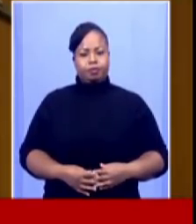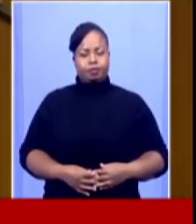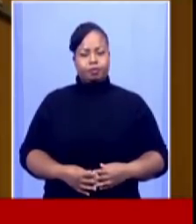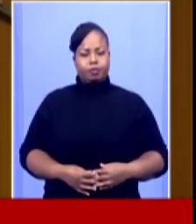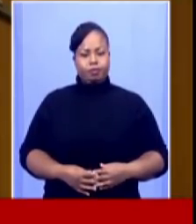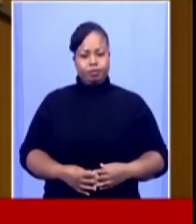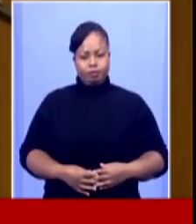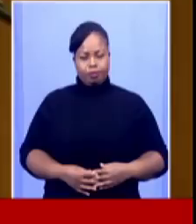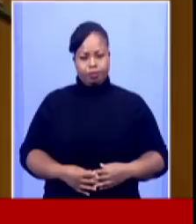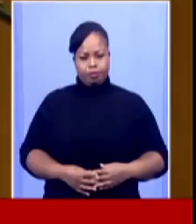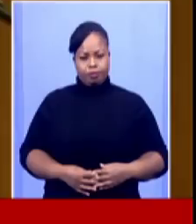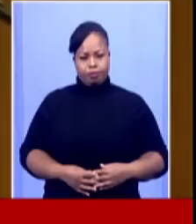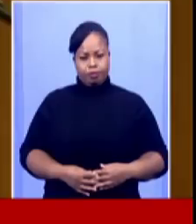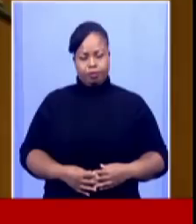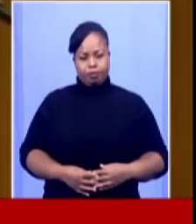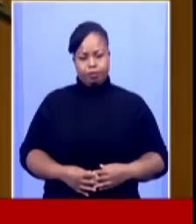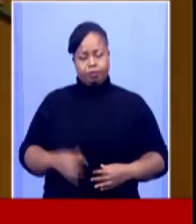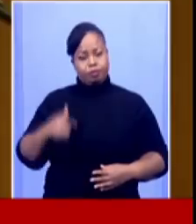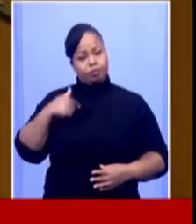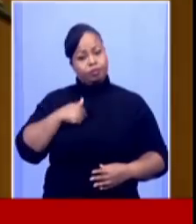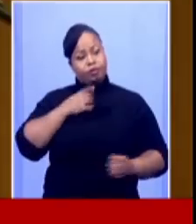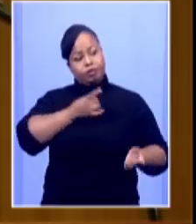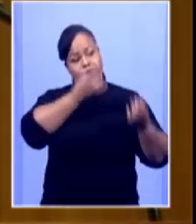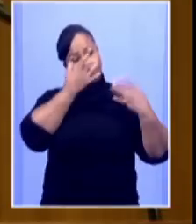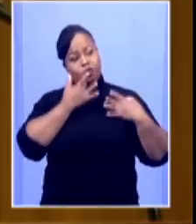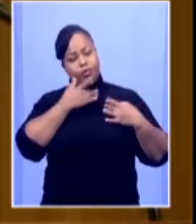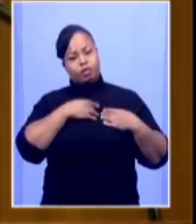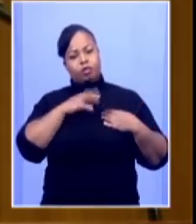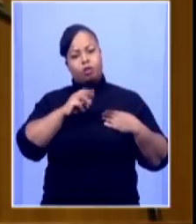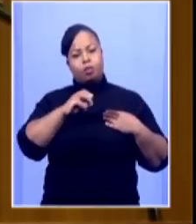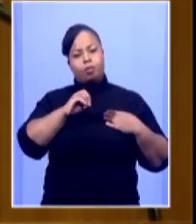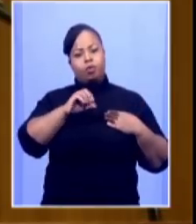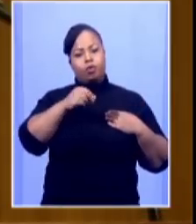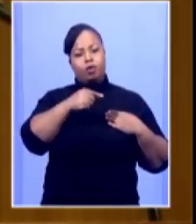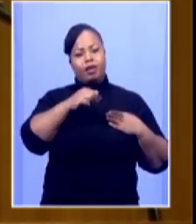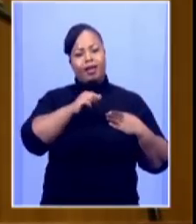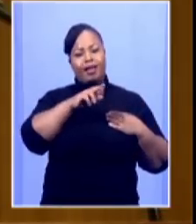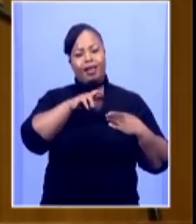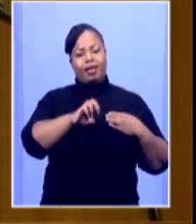I've received instructions that Mr. Magashule is appearing on behalf of accused number 2 now.